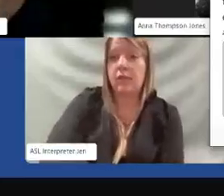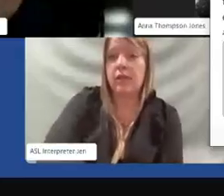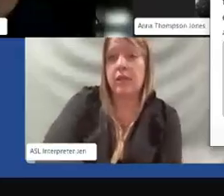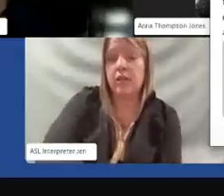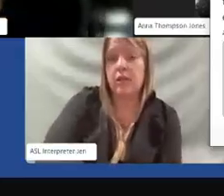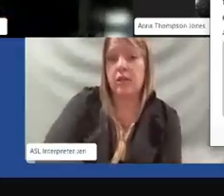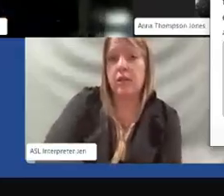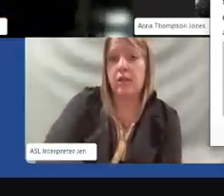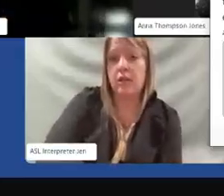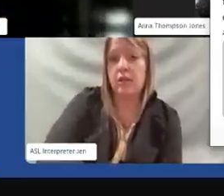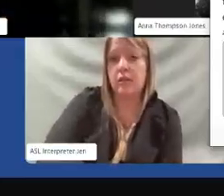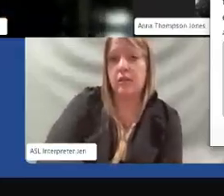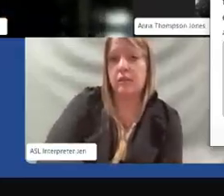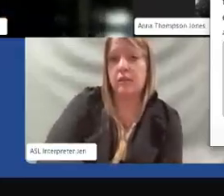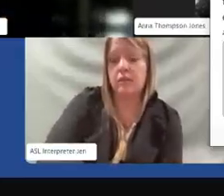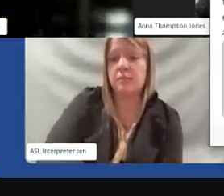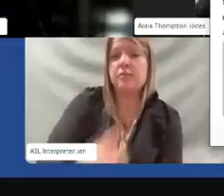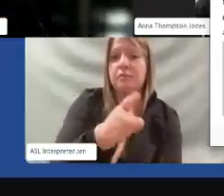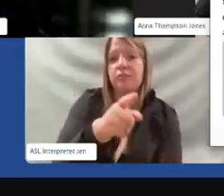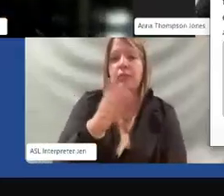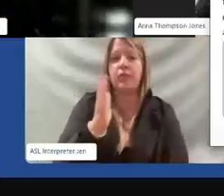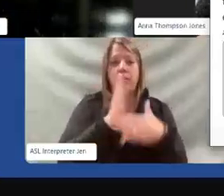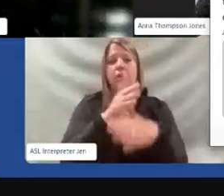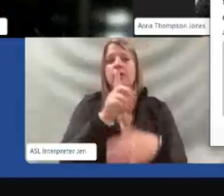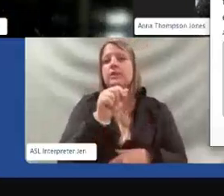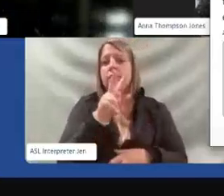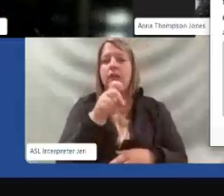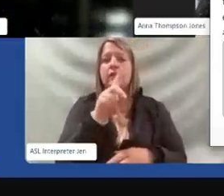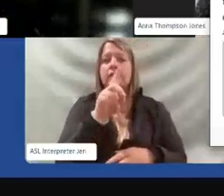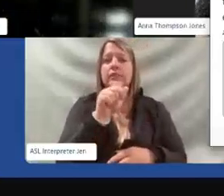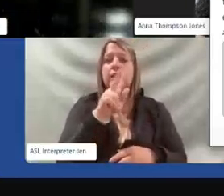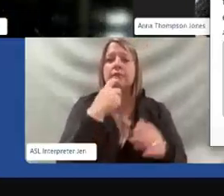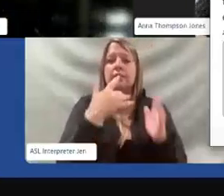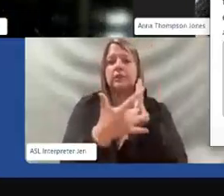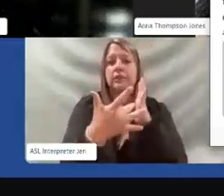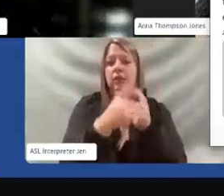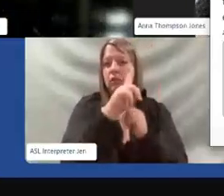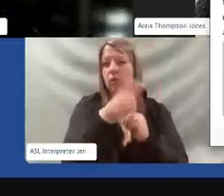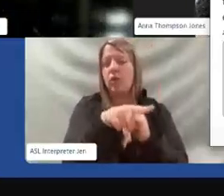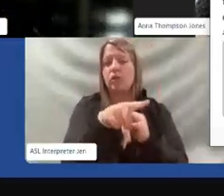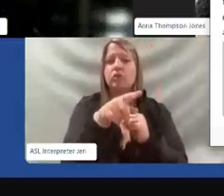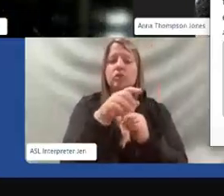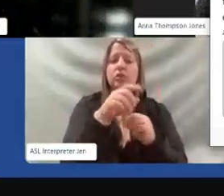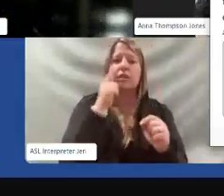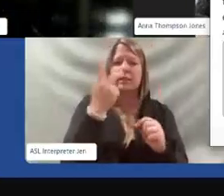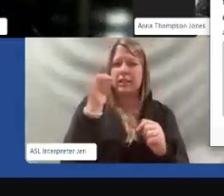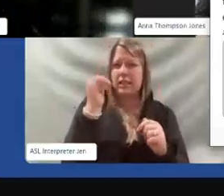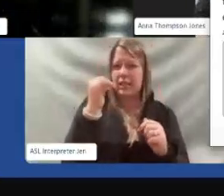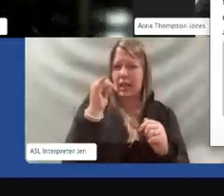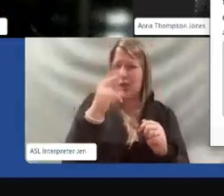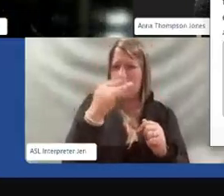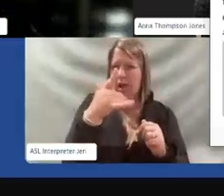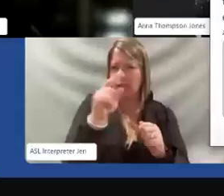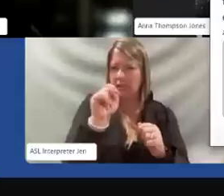I actually had a question on the policy manual. This is a technical question. I see areas that are highlighted in yellow. Are